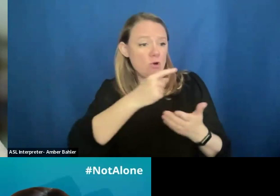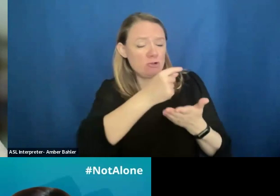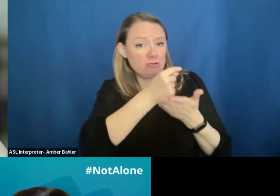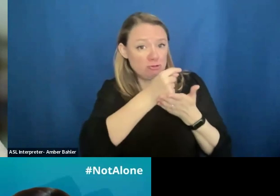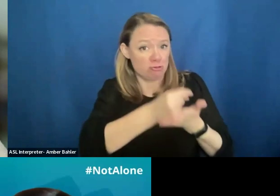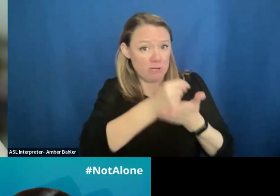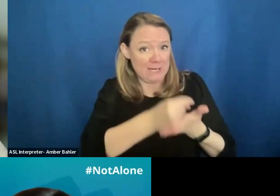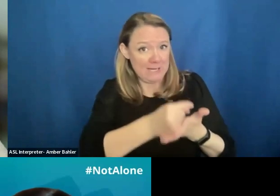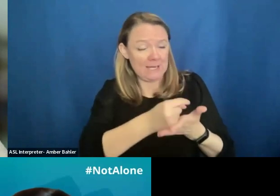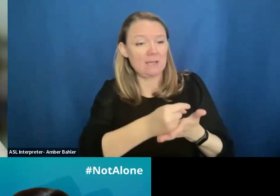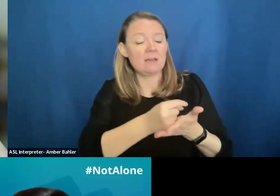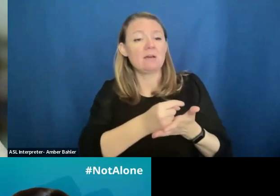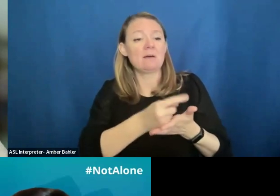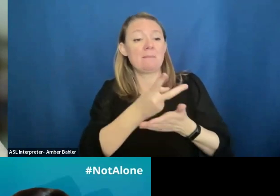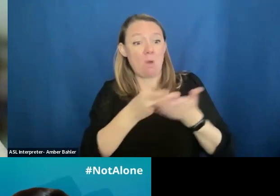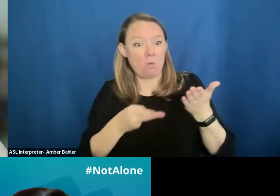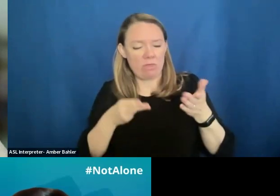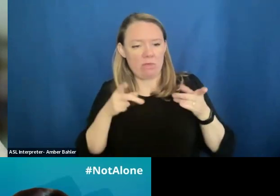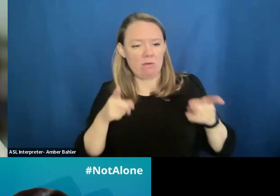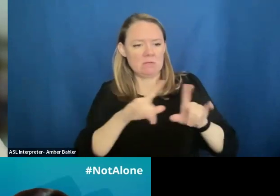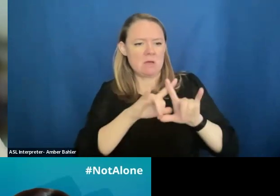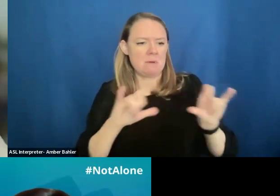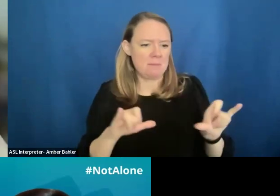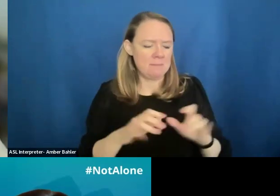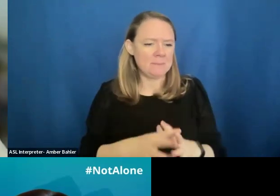conditions. And so I think it just